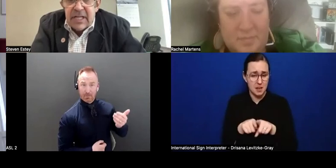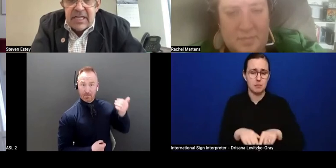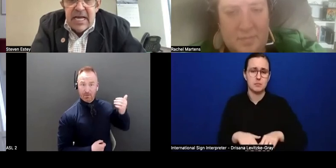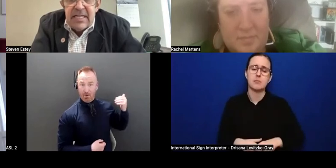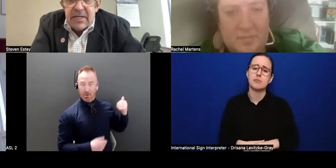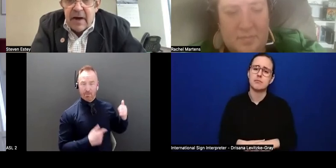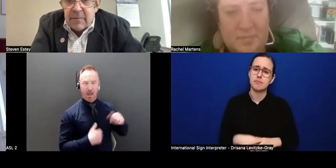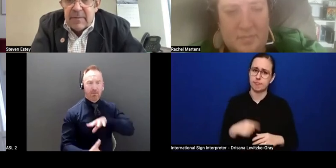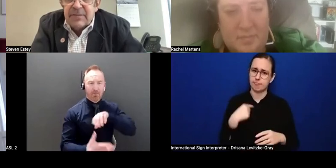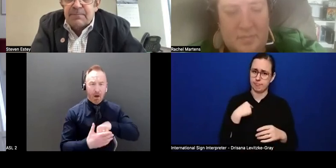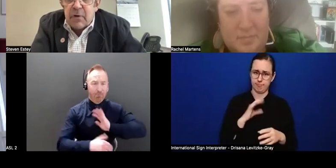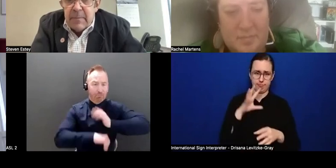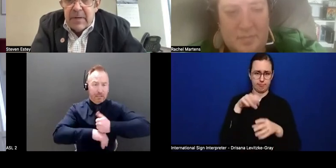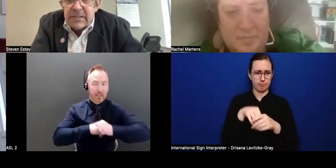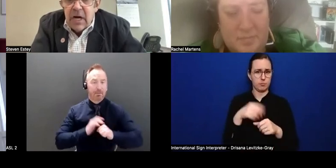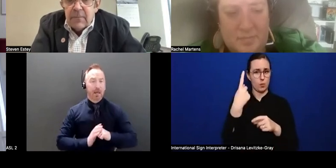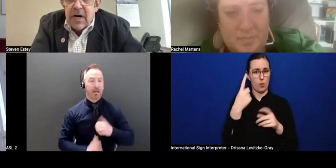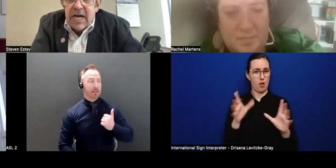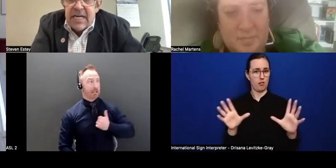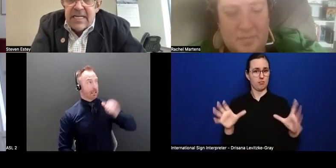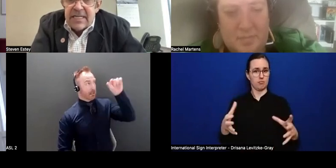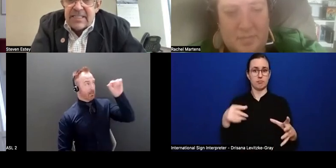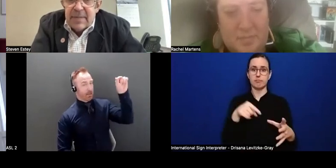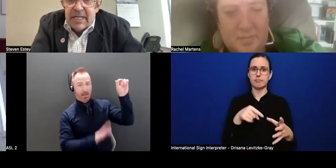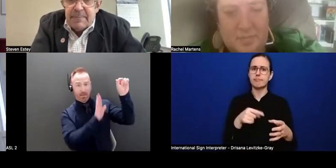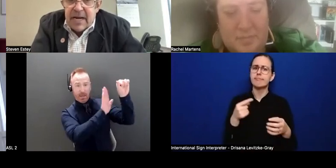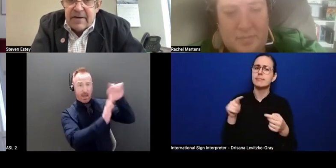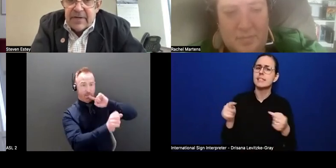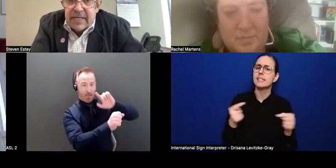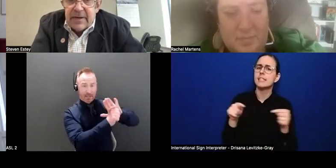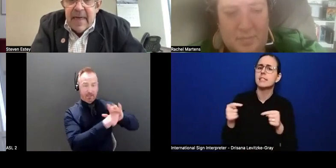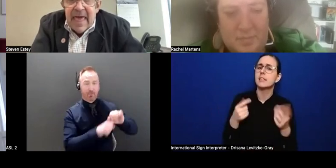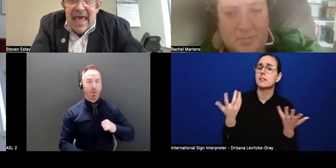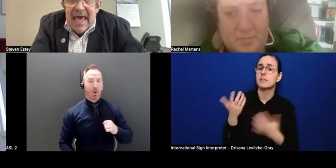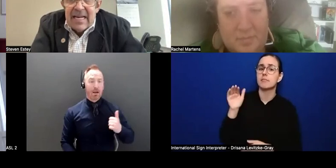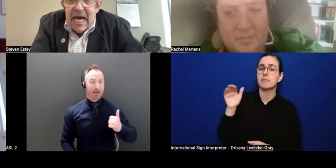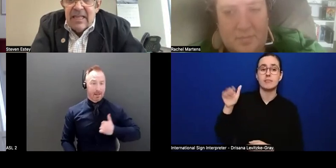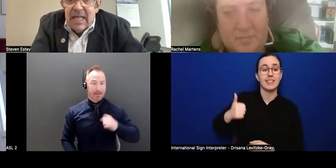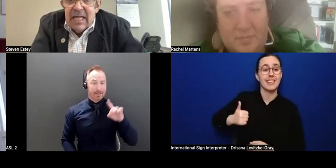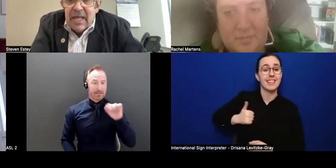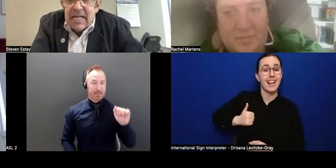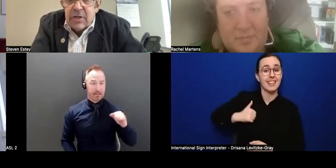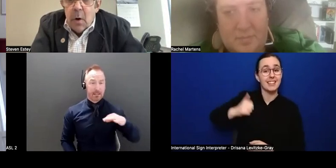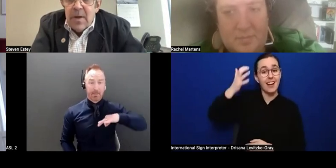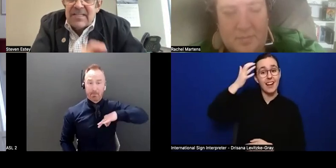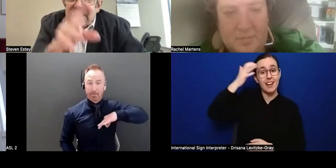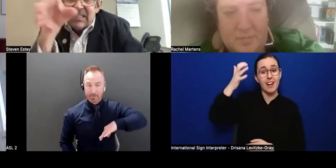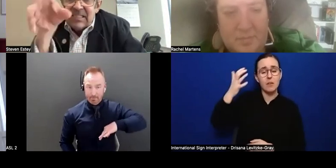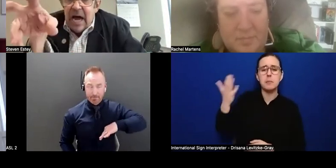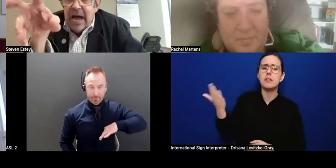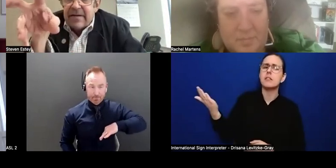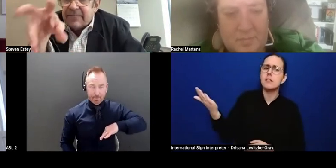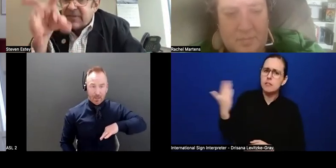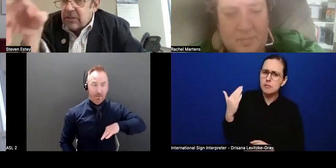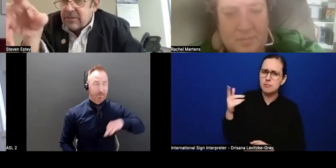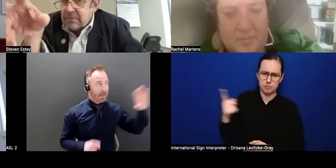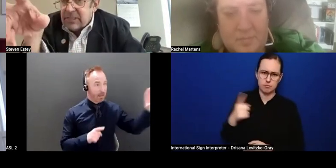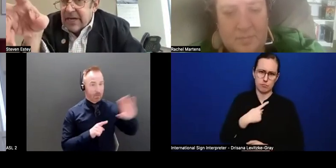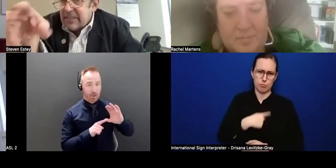responds to the Canadian government's promise for a Canadian disability benefit. And I think that, this kind